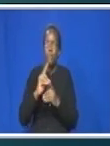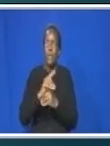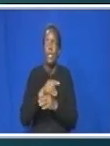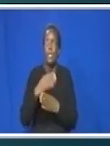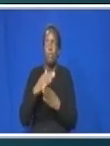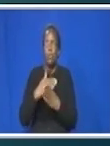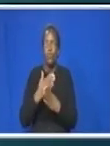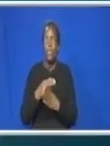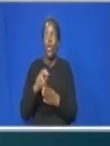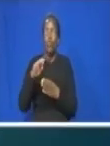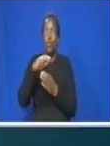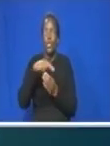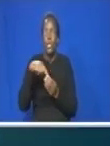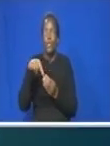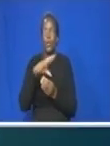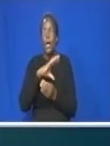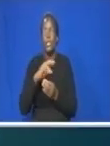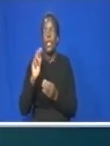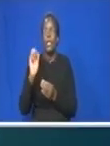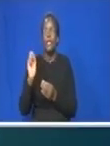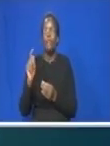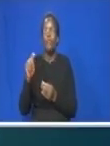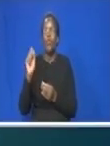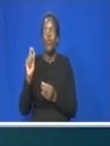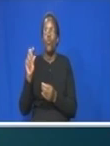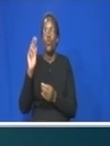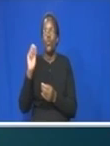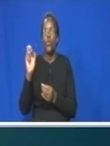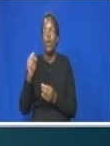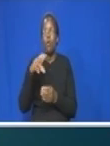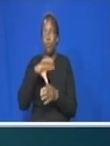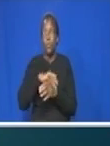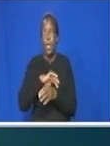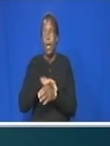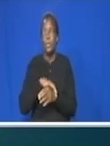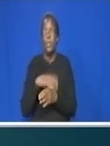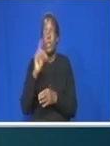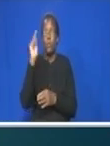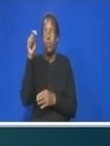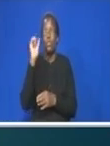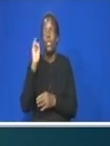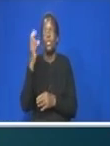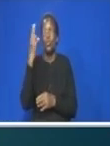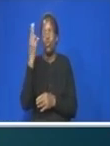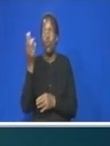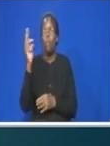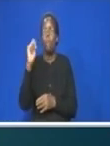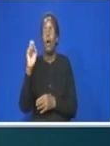differentiate between rotation and revolution of the Earth. The question carries 2 marks.